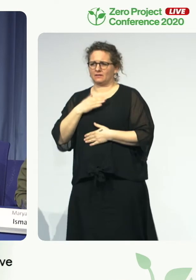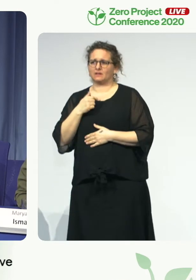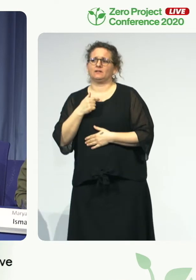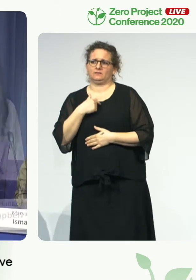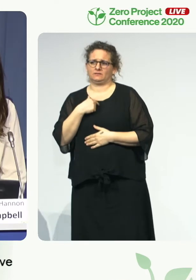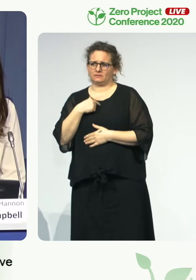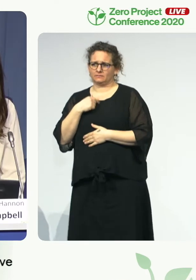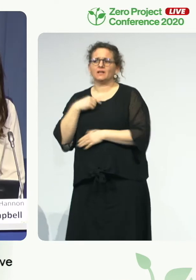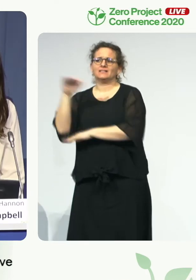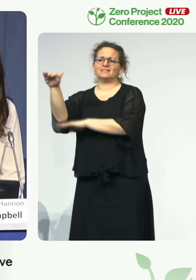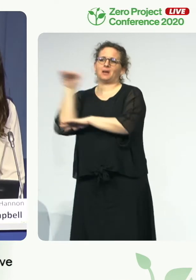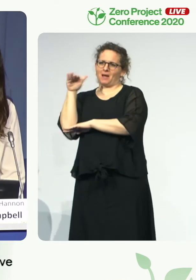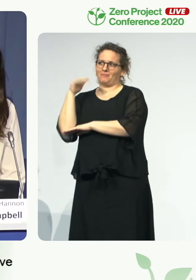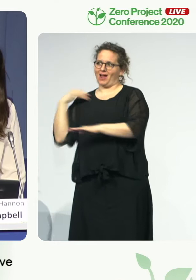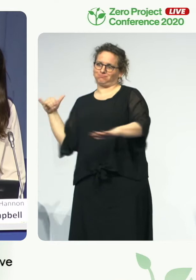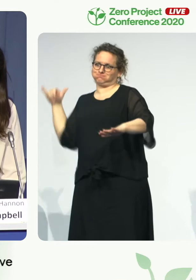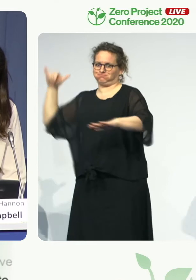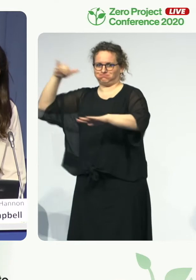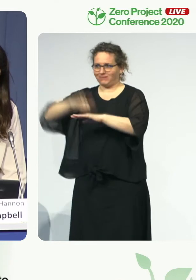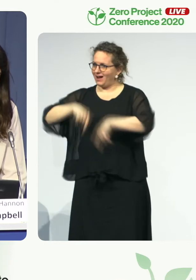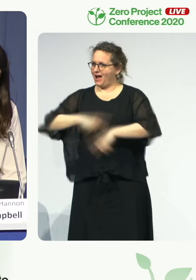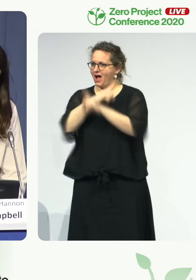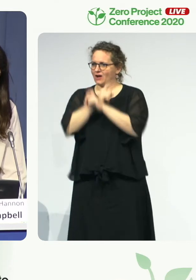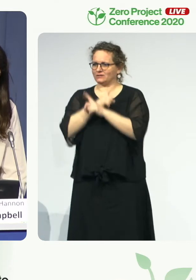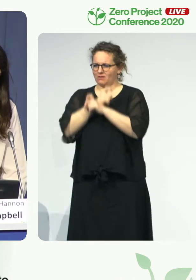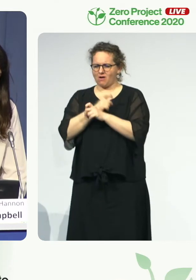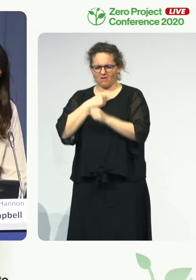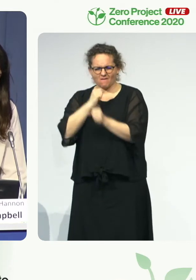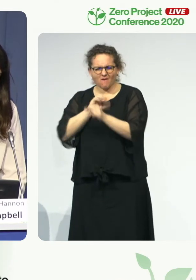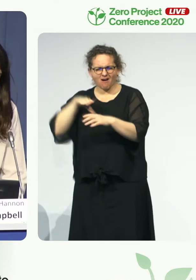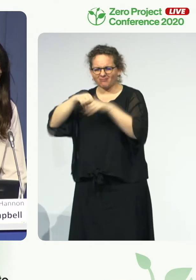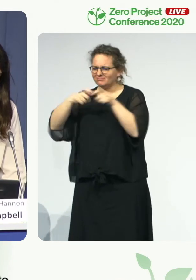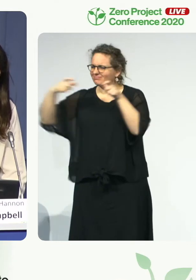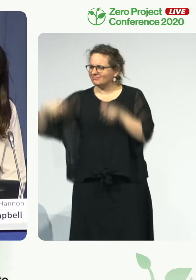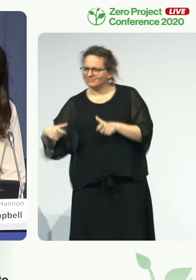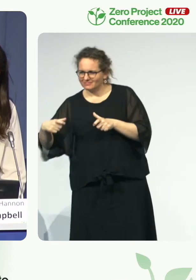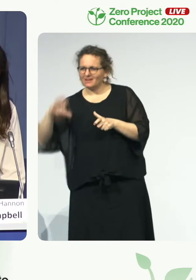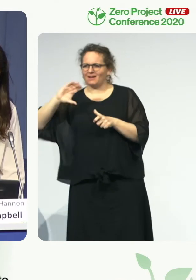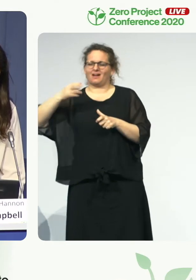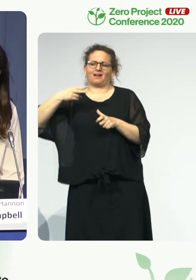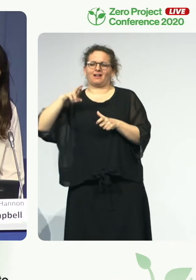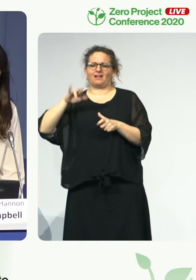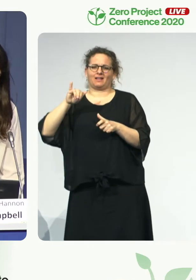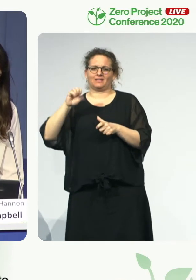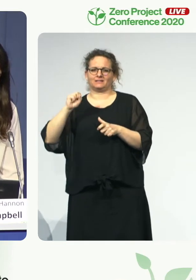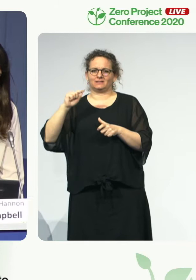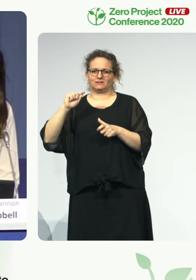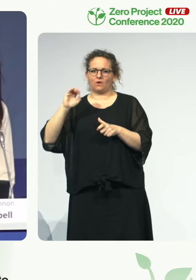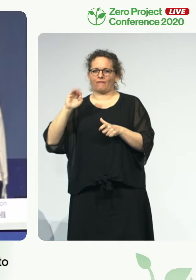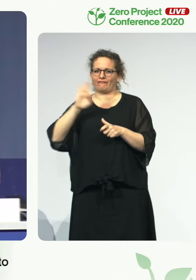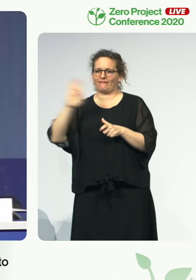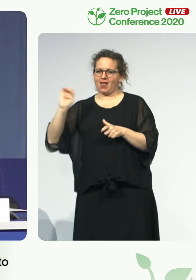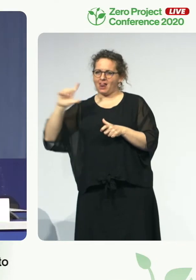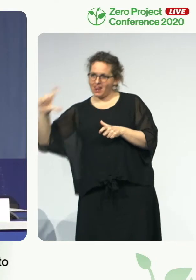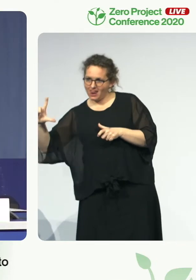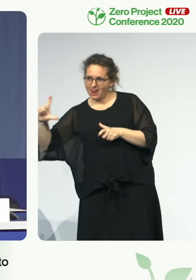mentioned earlier, I work for Christoffel-Blindenmission, CBM, as a country director. I'm going to be presenting on an